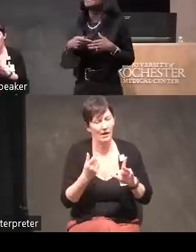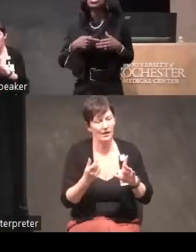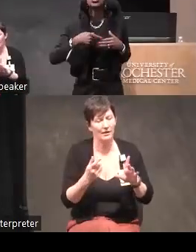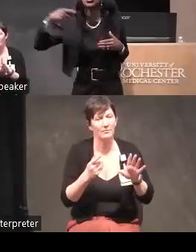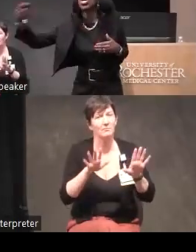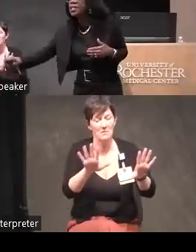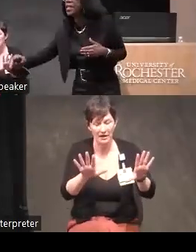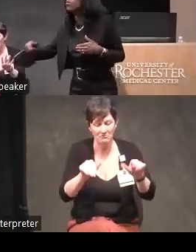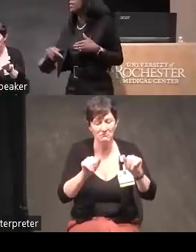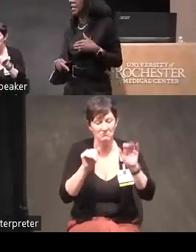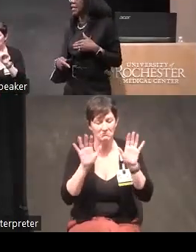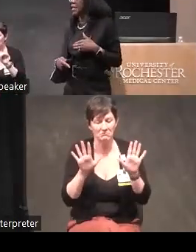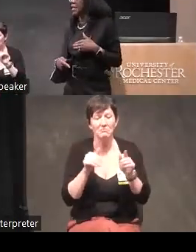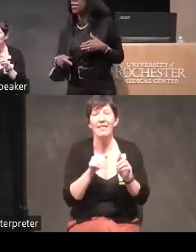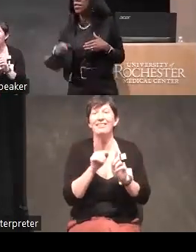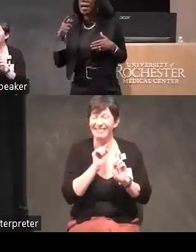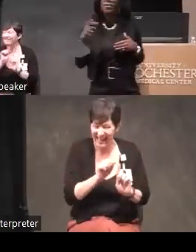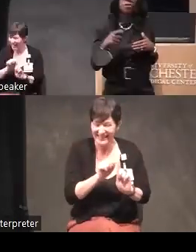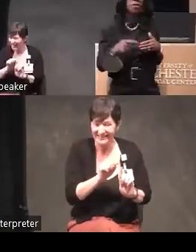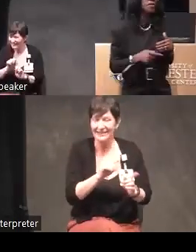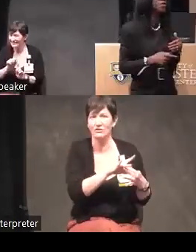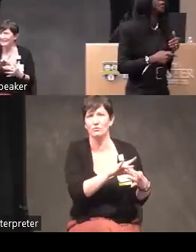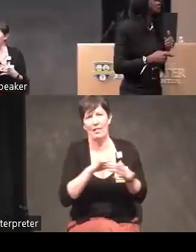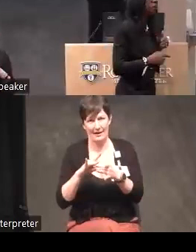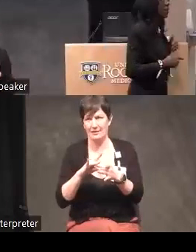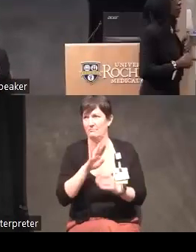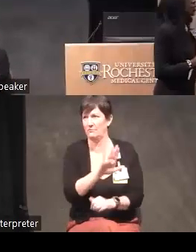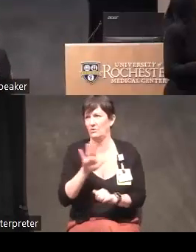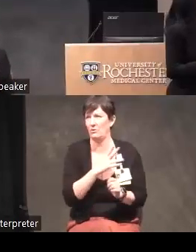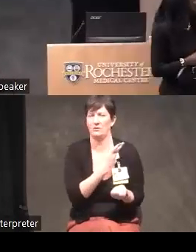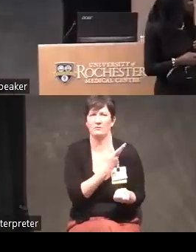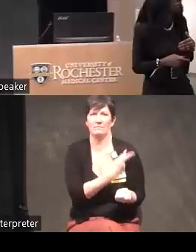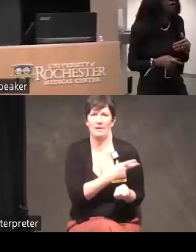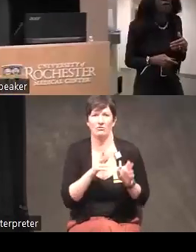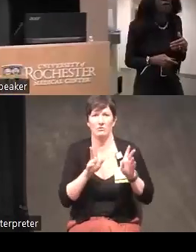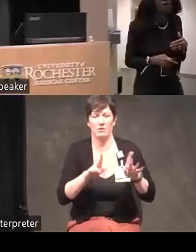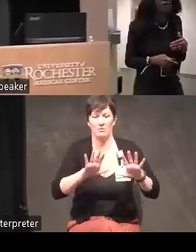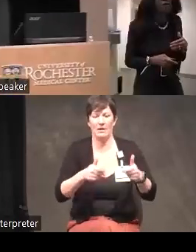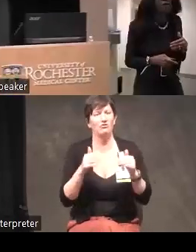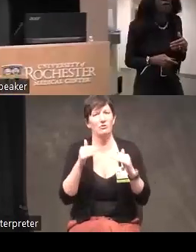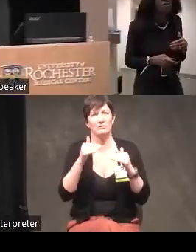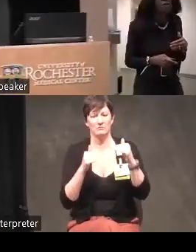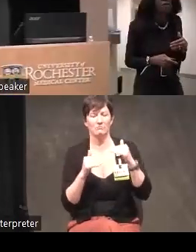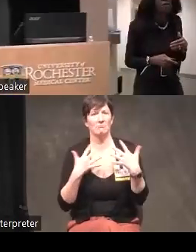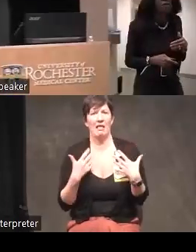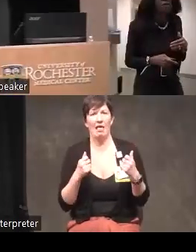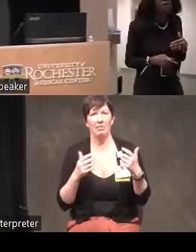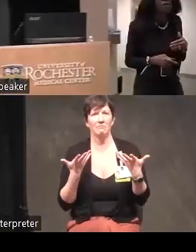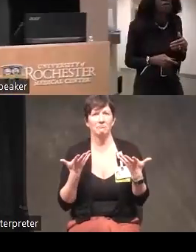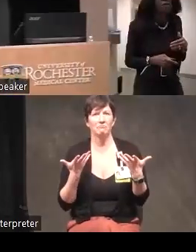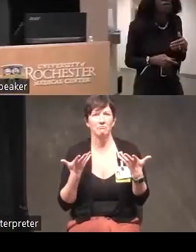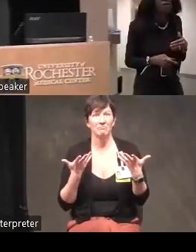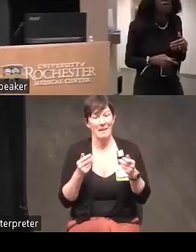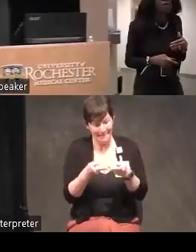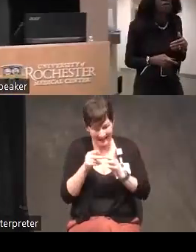that is causally related to the health disparities that your patient population of underrepresented minorities are experiencing, right? That